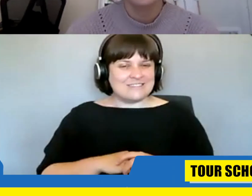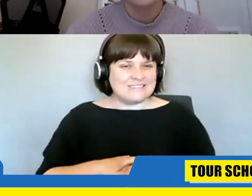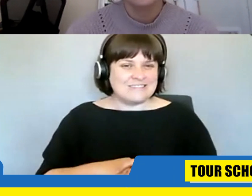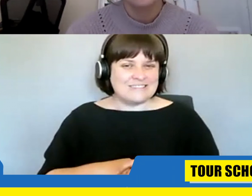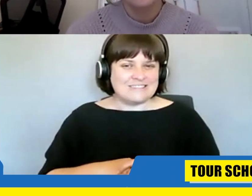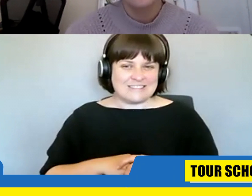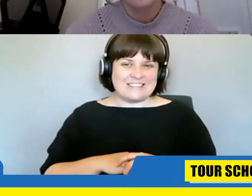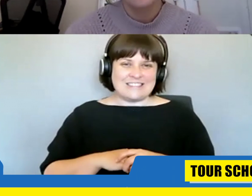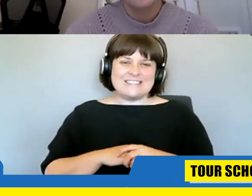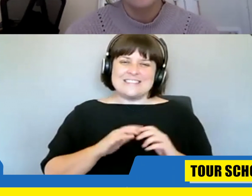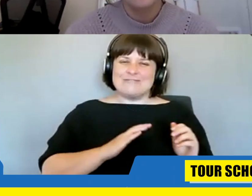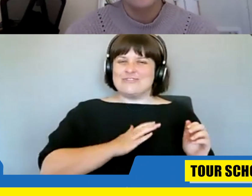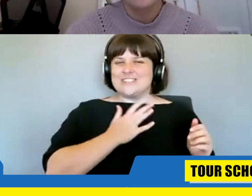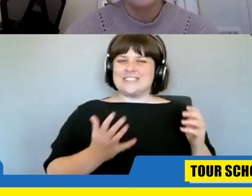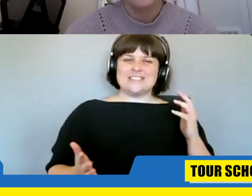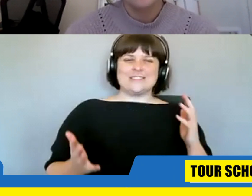It's an interesting